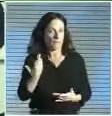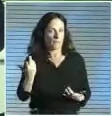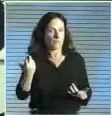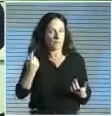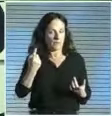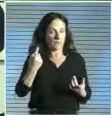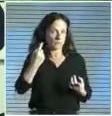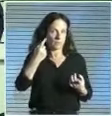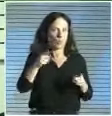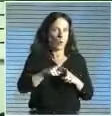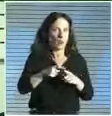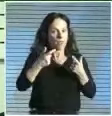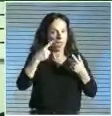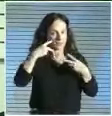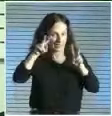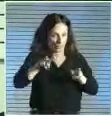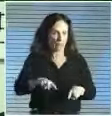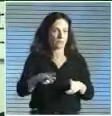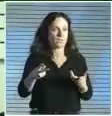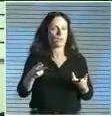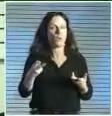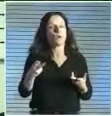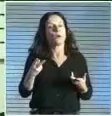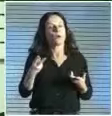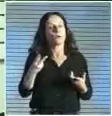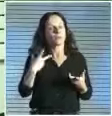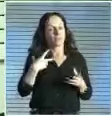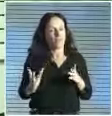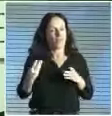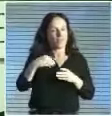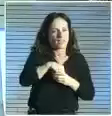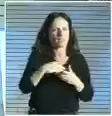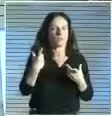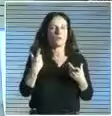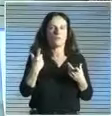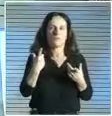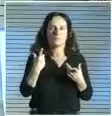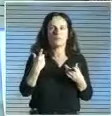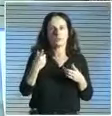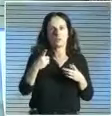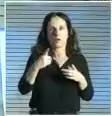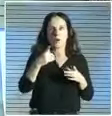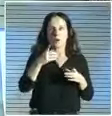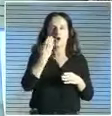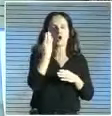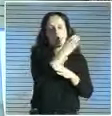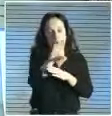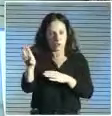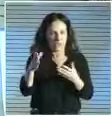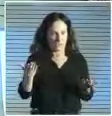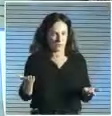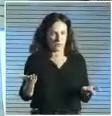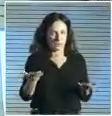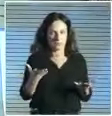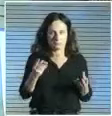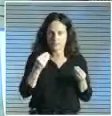that is done towards the clients. Perfect. Thank you, Sarah. Thank you. Ines, you have a leading